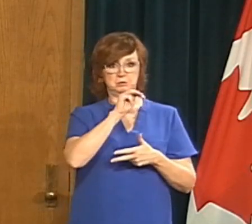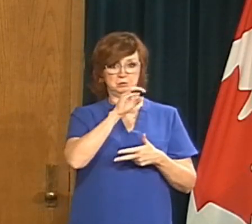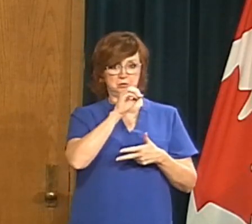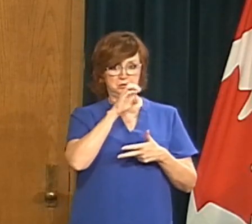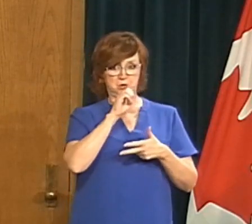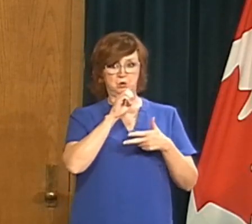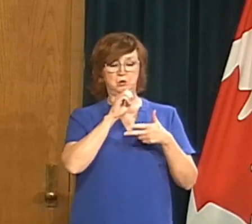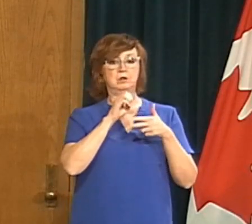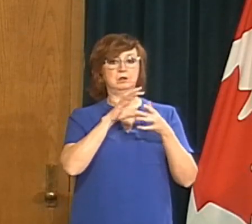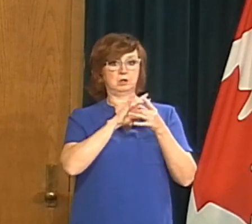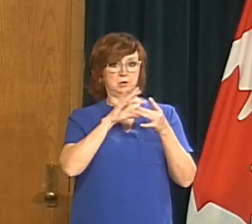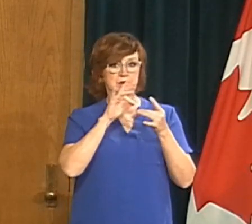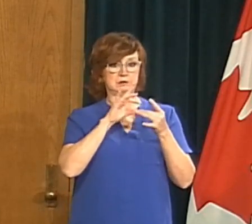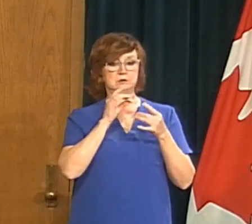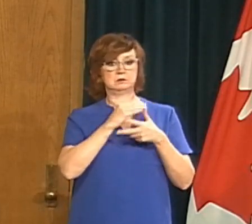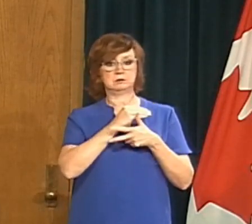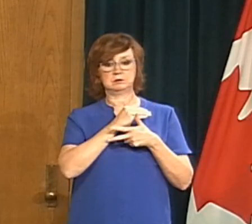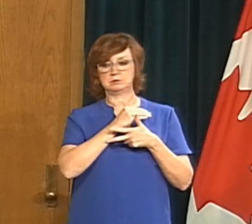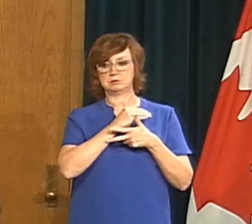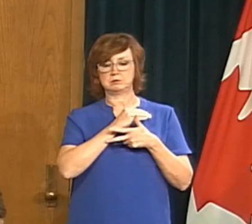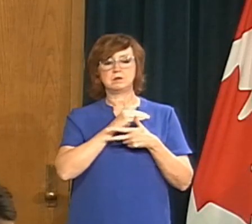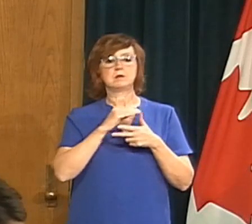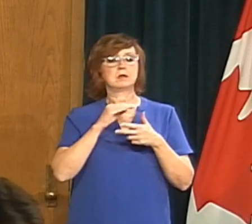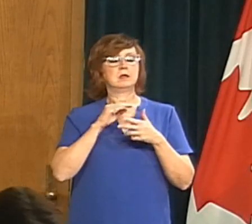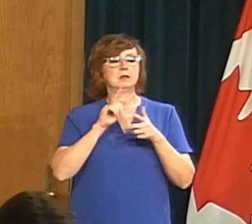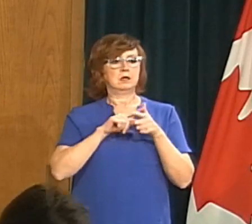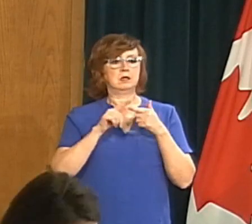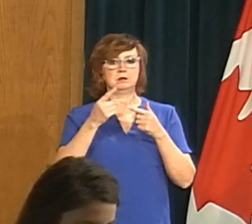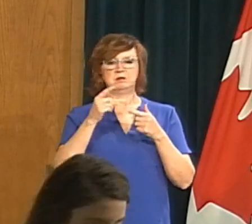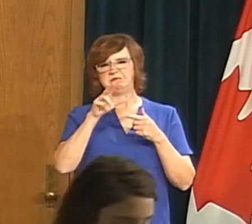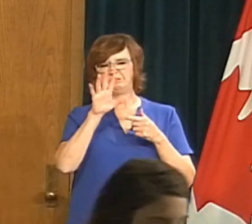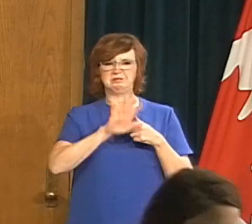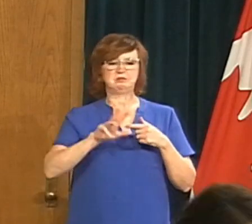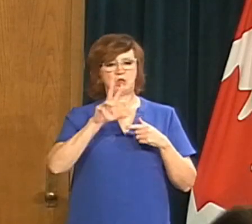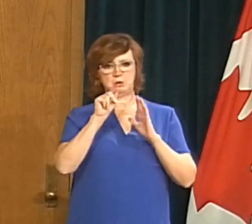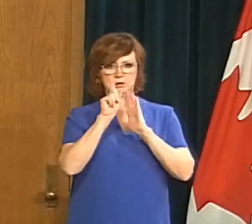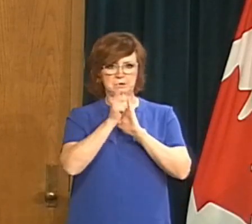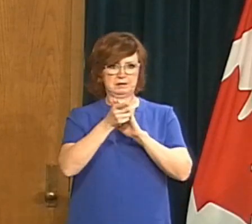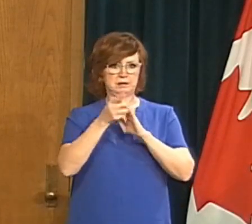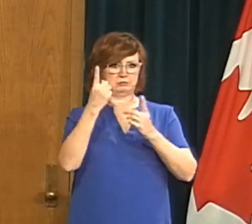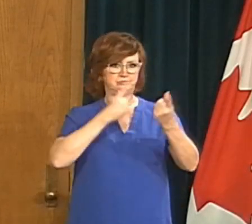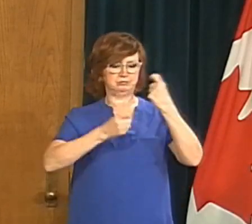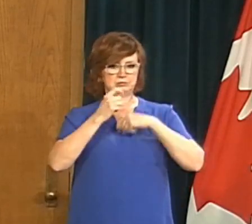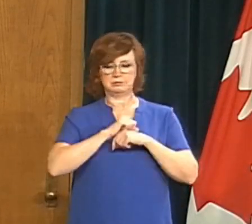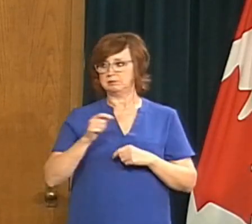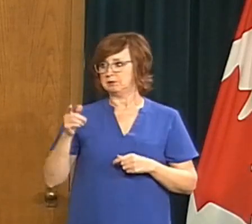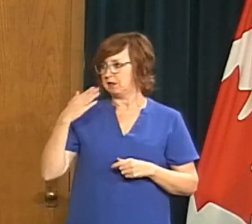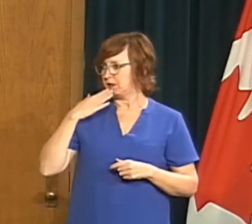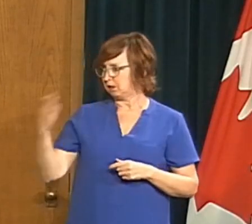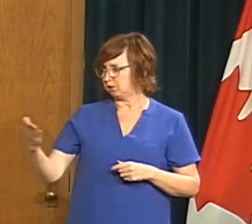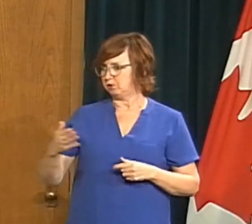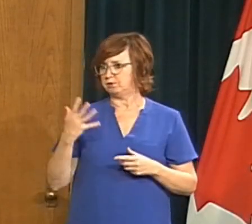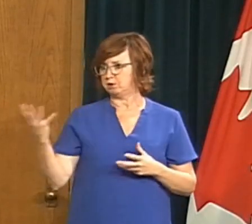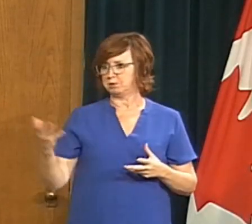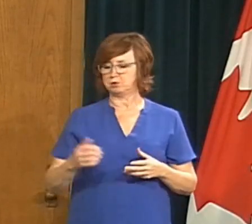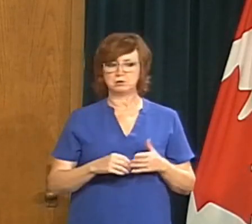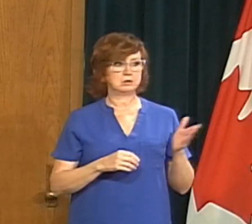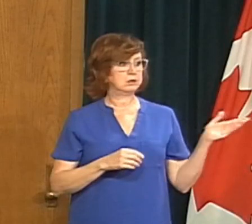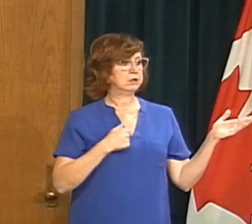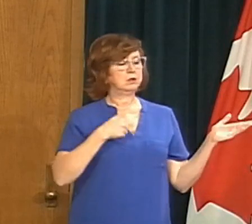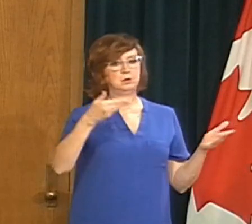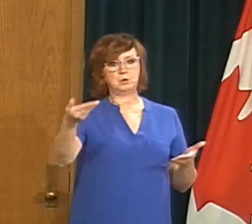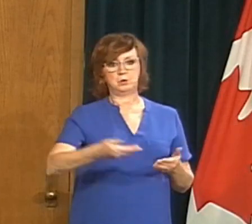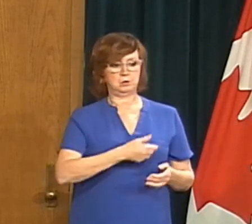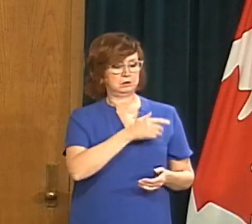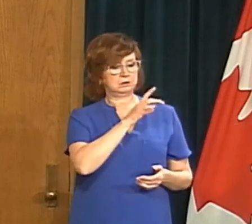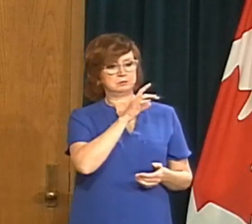statement, and then we'll have about half an hour for questions today. Premier? Well, thank you very much, and I'd like to welcome